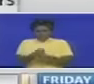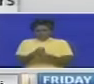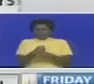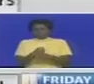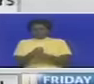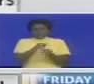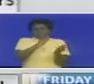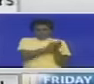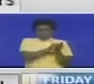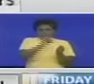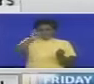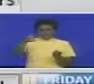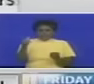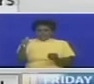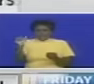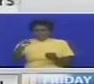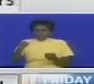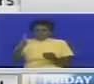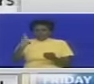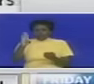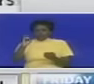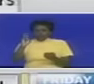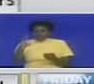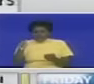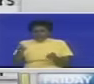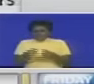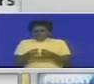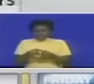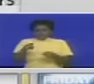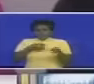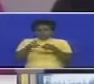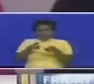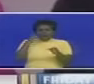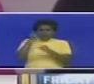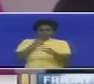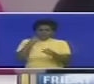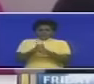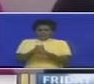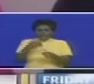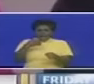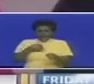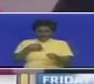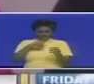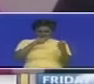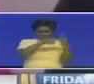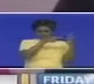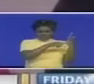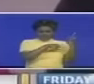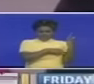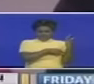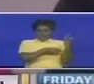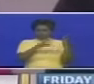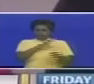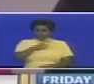Caterers, J.S. Vora, and Adam Jilo from the Kenya Association of Tour Operators. I have appointed this standing